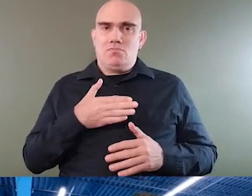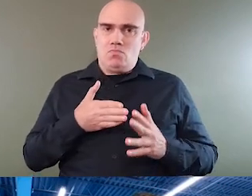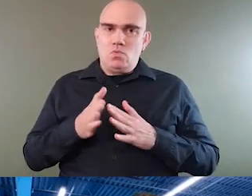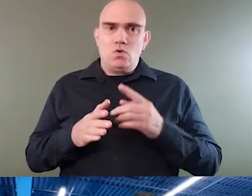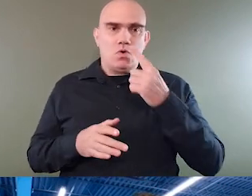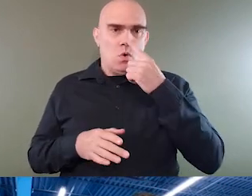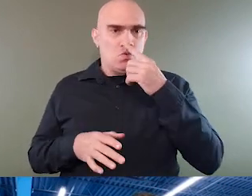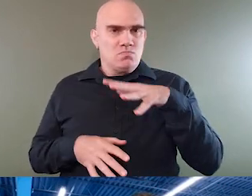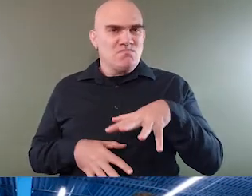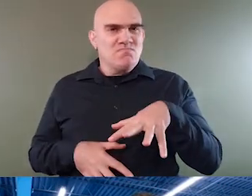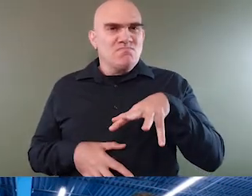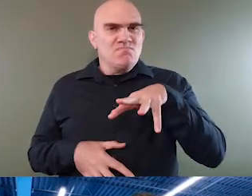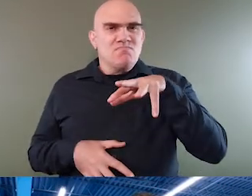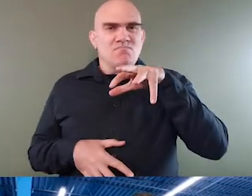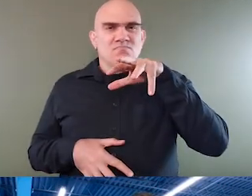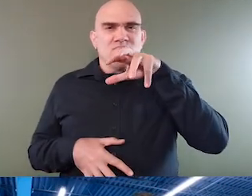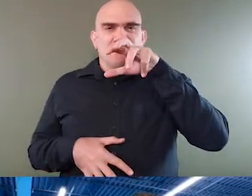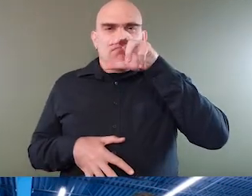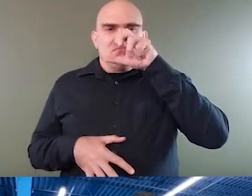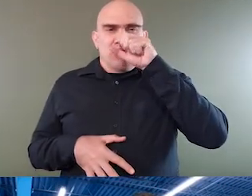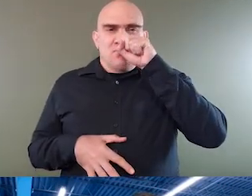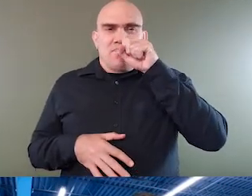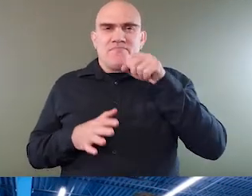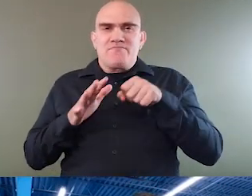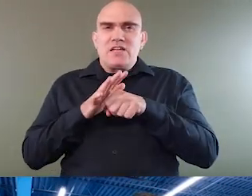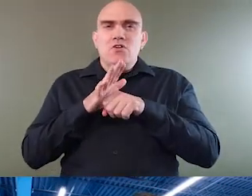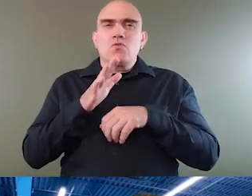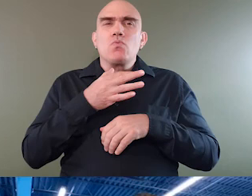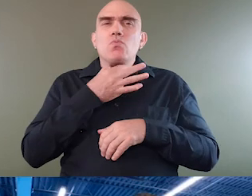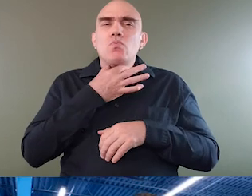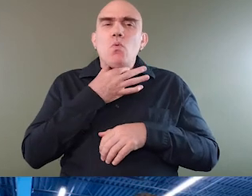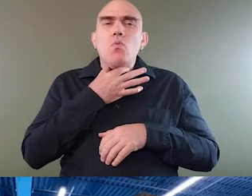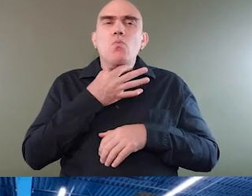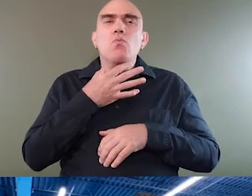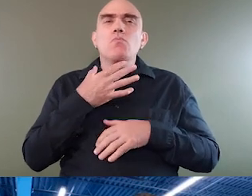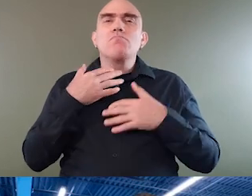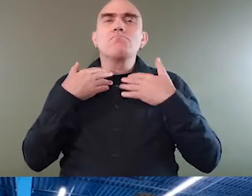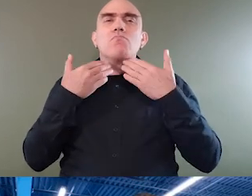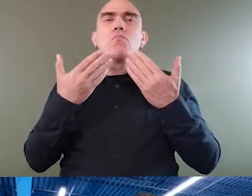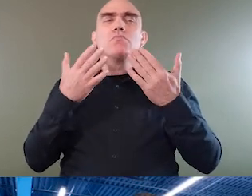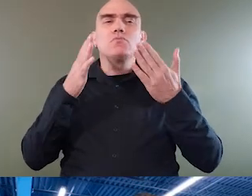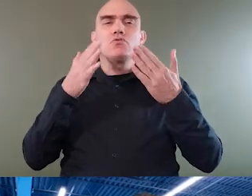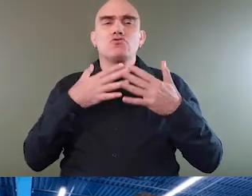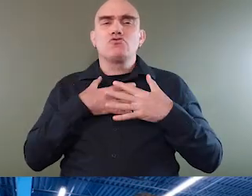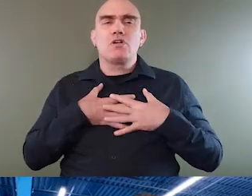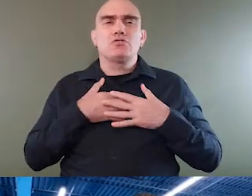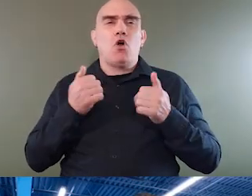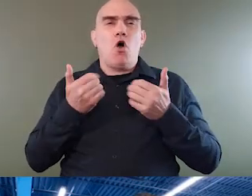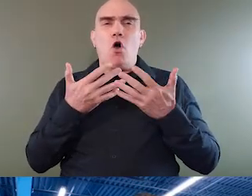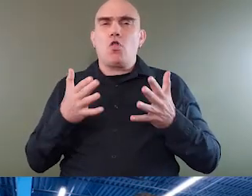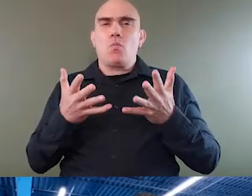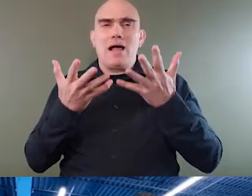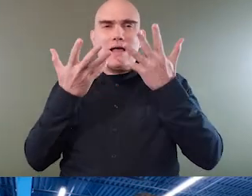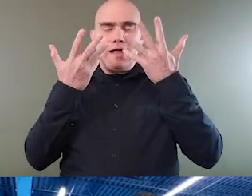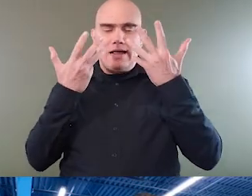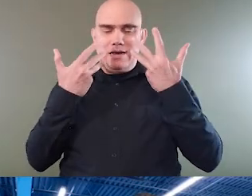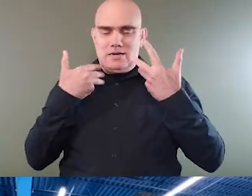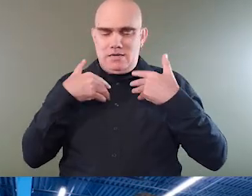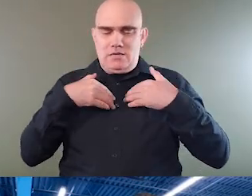your nose. Let it fill that space of your throat, your voice, your chest, all the way deep into the depths of your